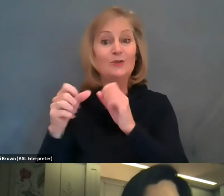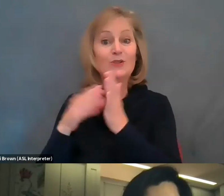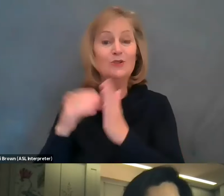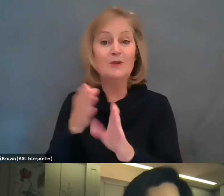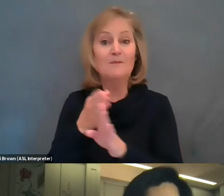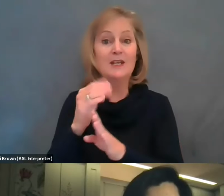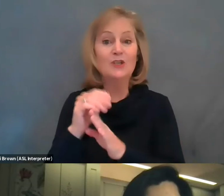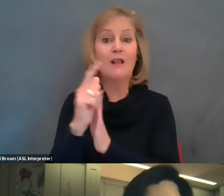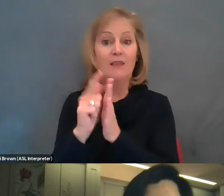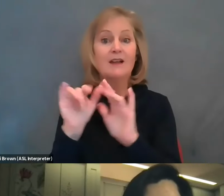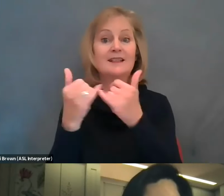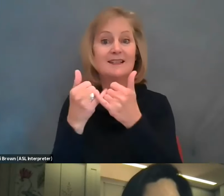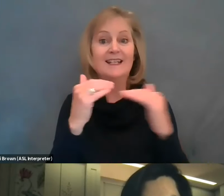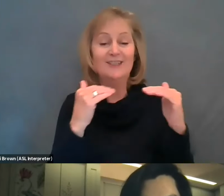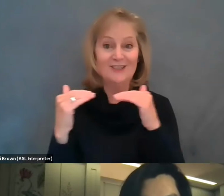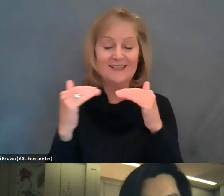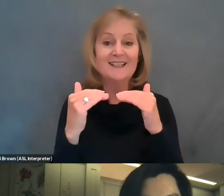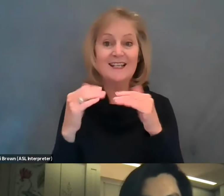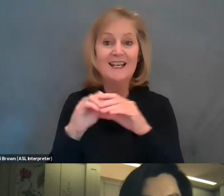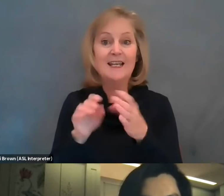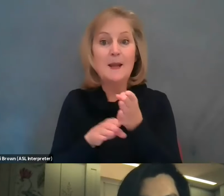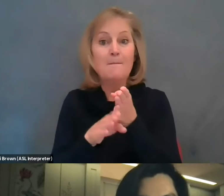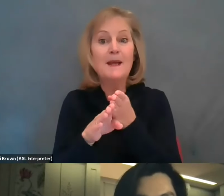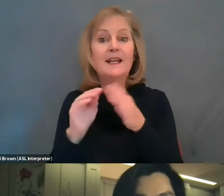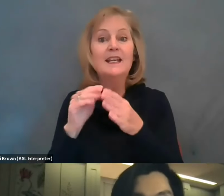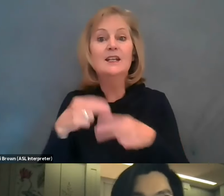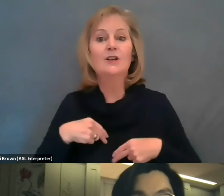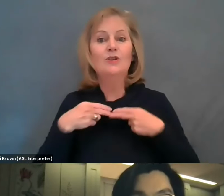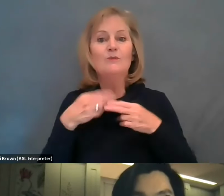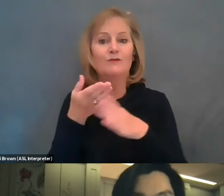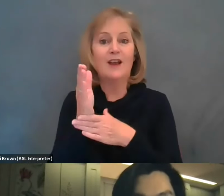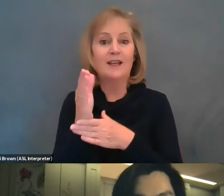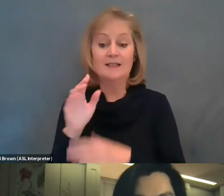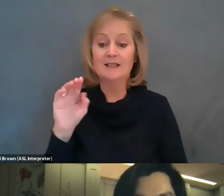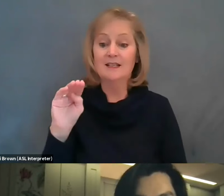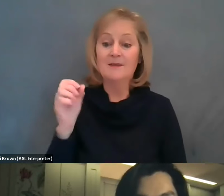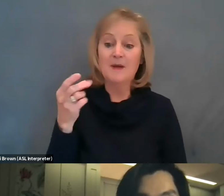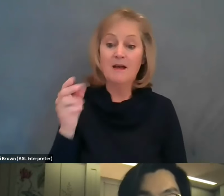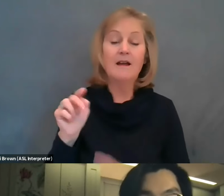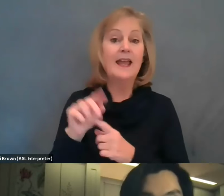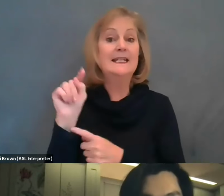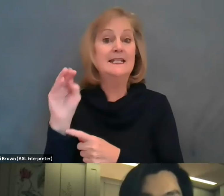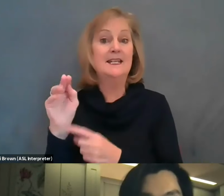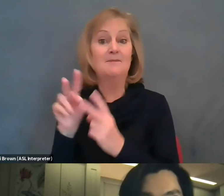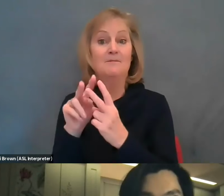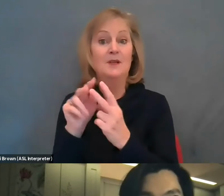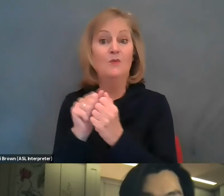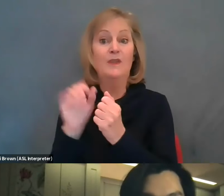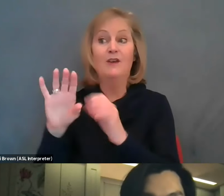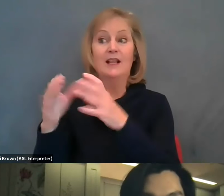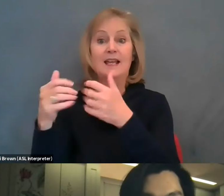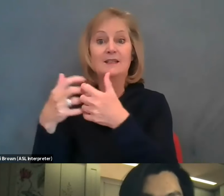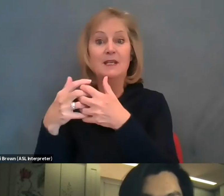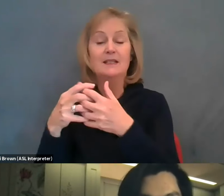majoring in Law, Societies, and Justice and minoring in Human Rights. And so Maha and Tim together with their classmates,